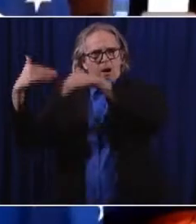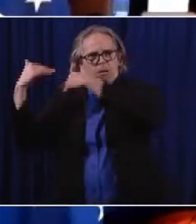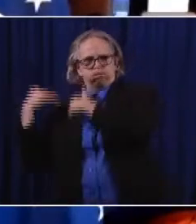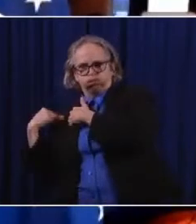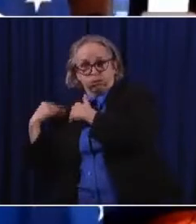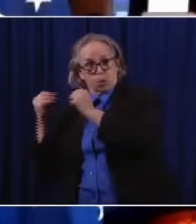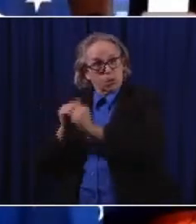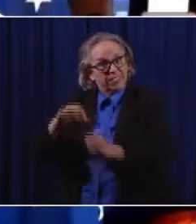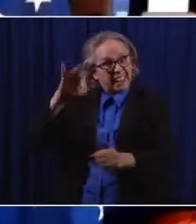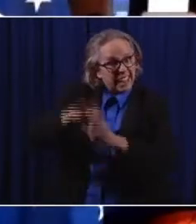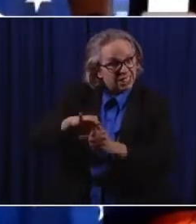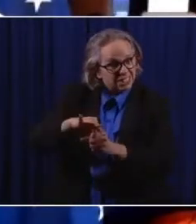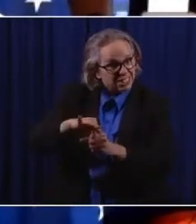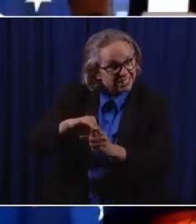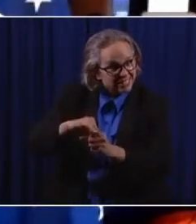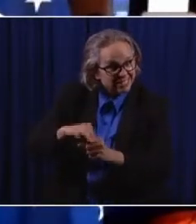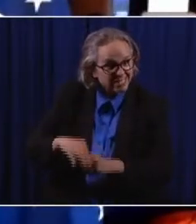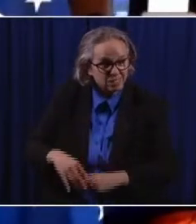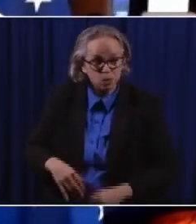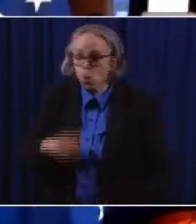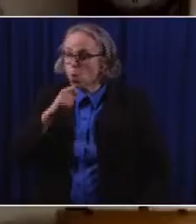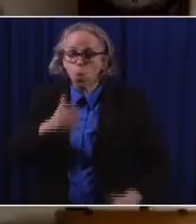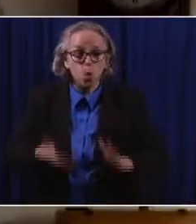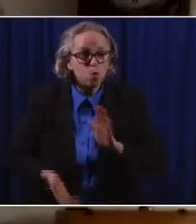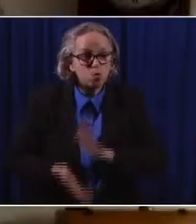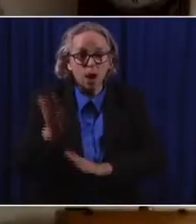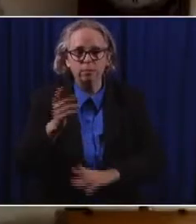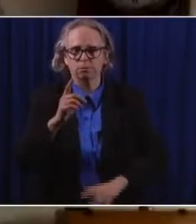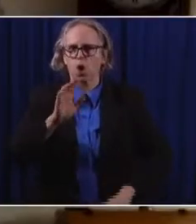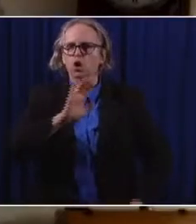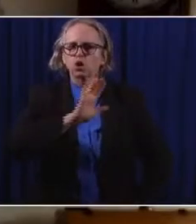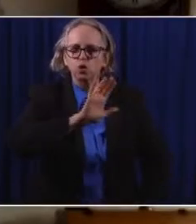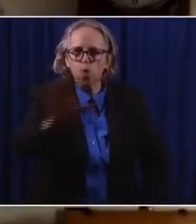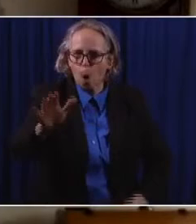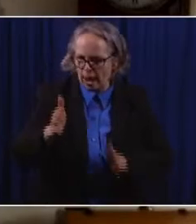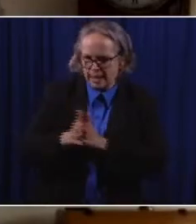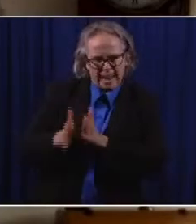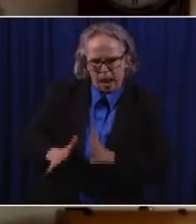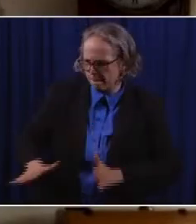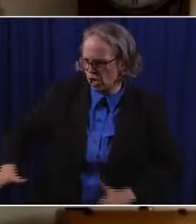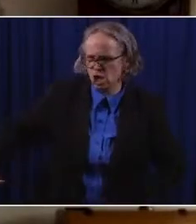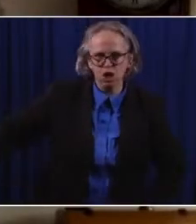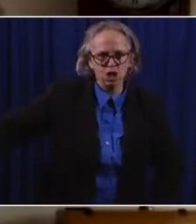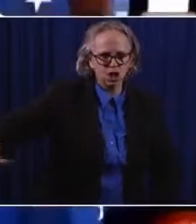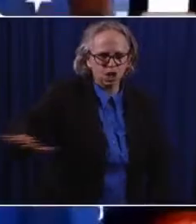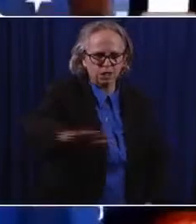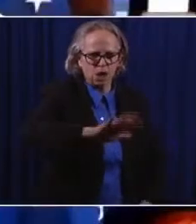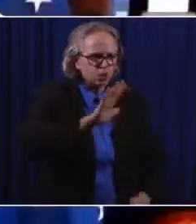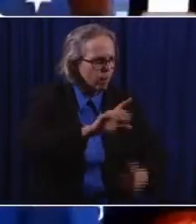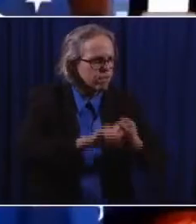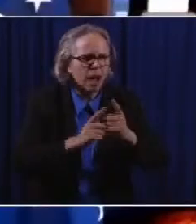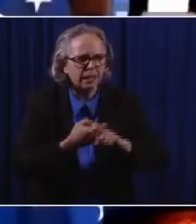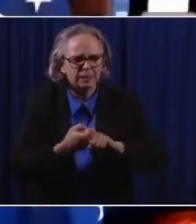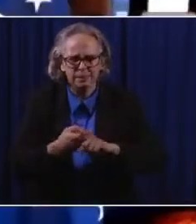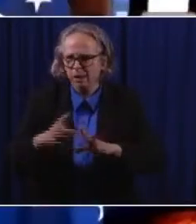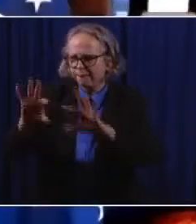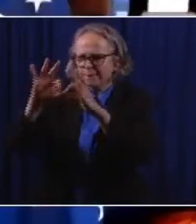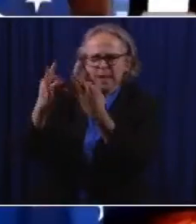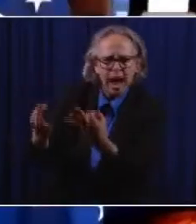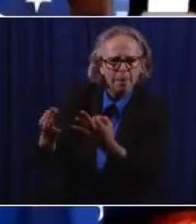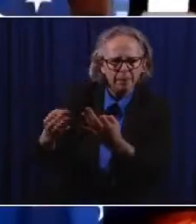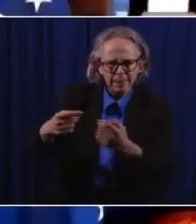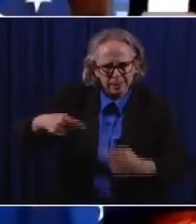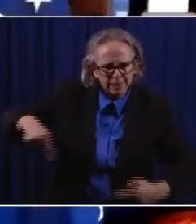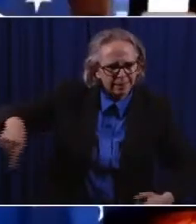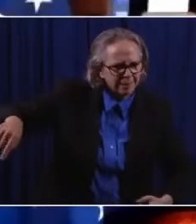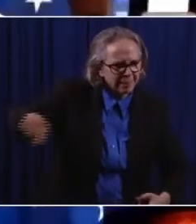by your neighbors. The 88 county boards of elections, they are made up of Democrats